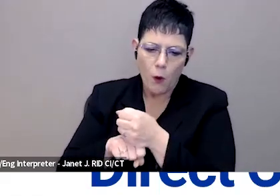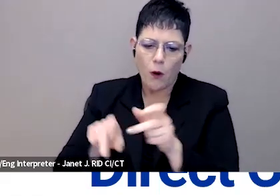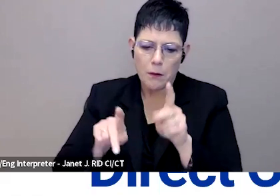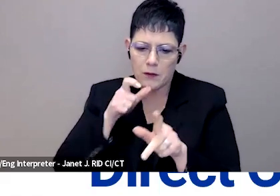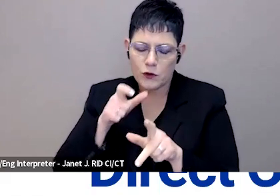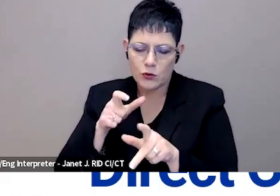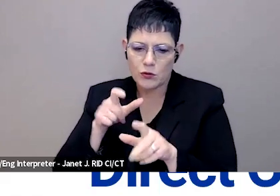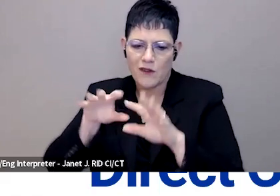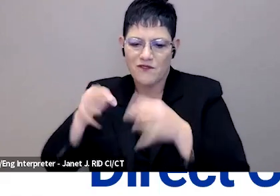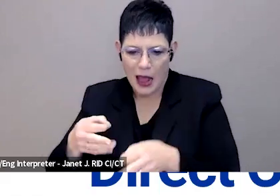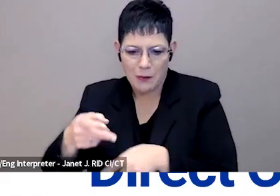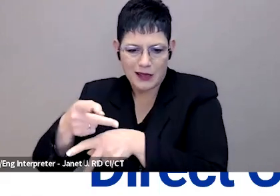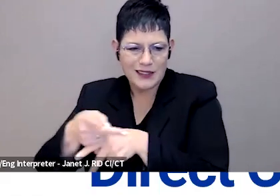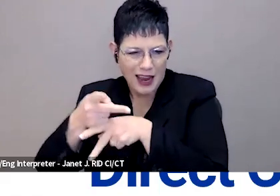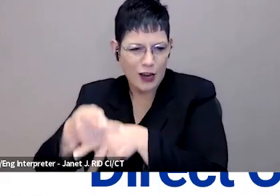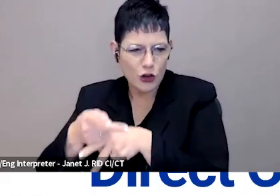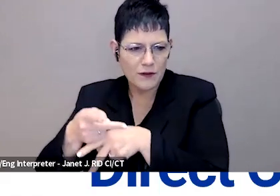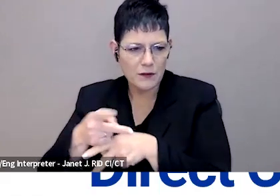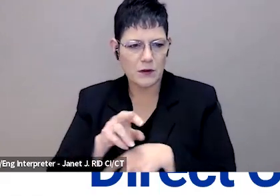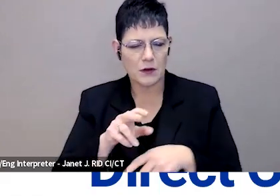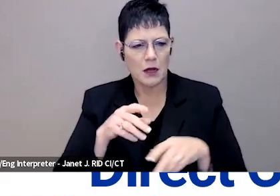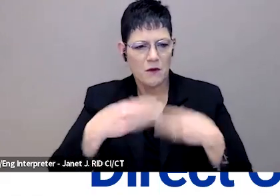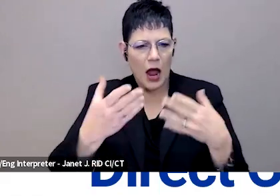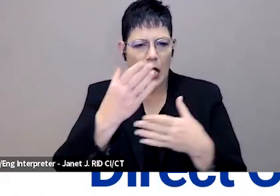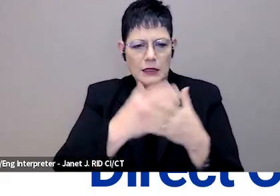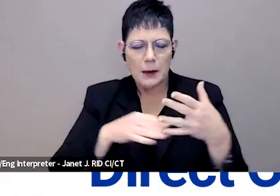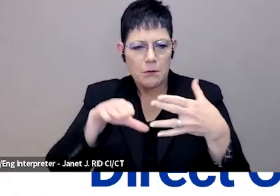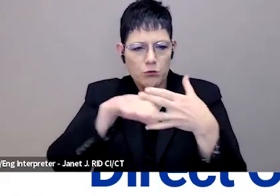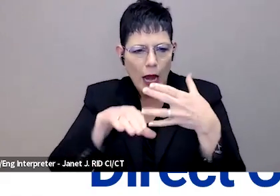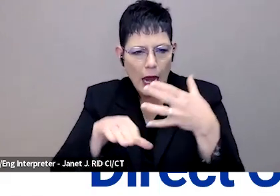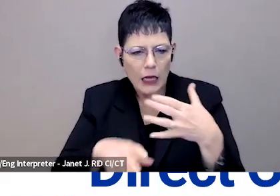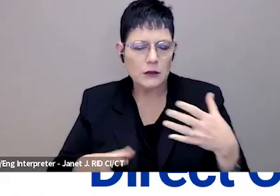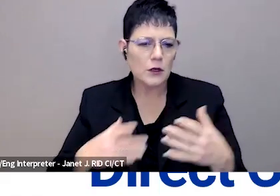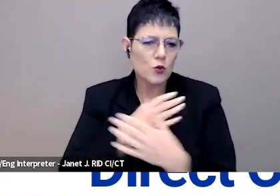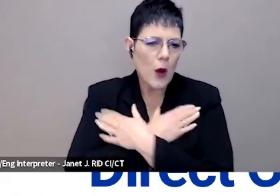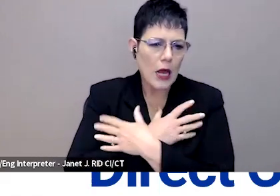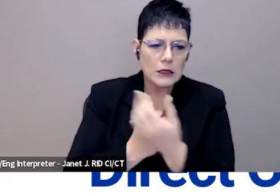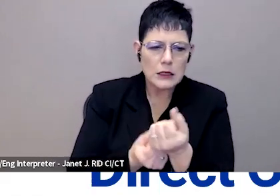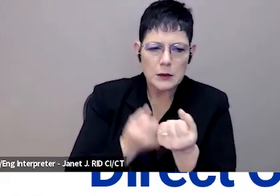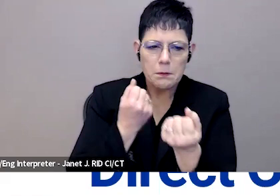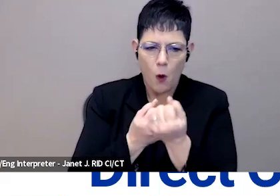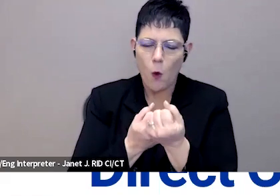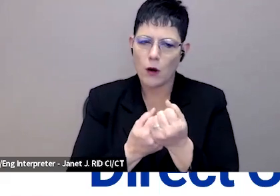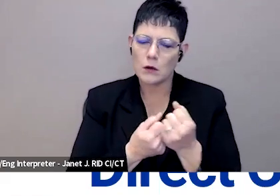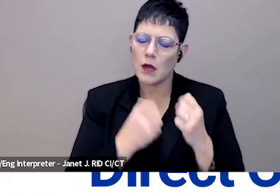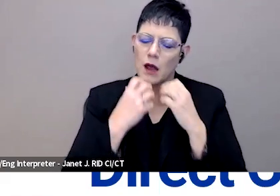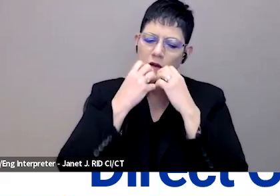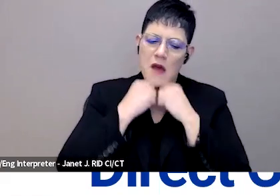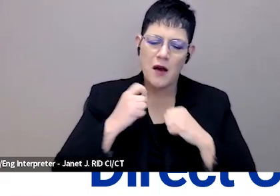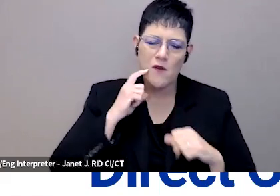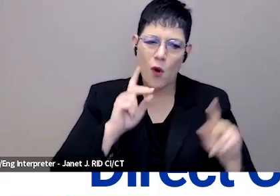both respite and support. And they're, of course, valuable to the millions of older people and people with disabilities who rely on